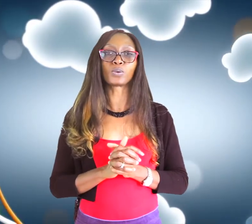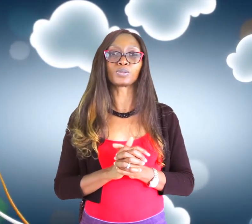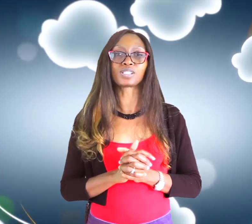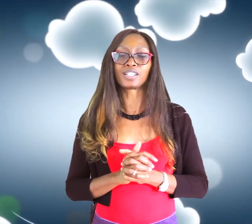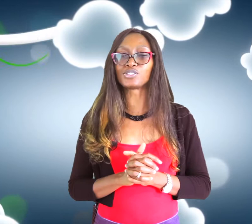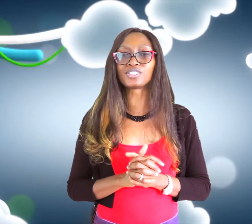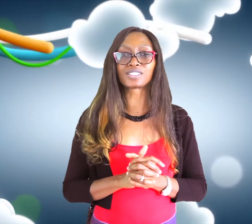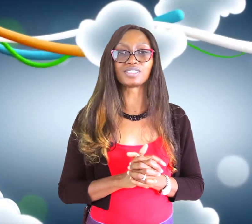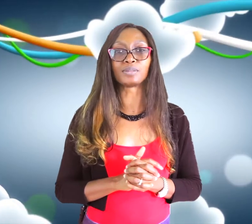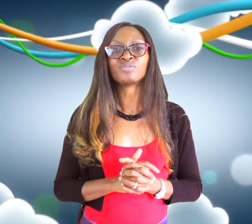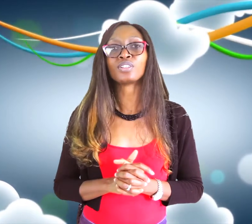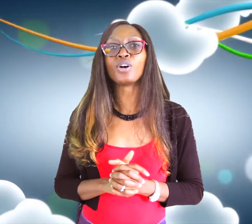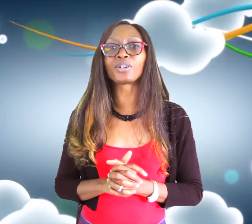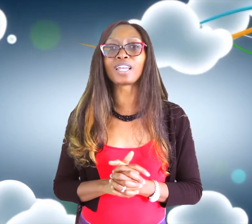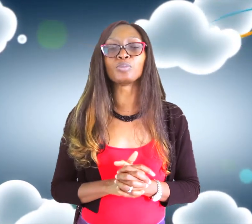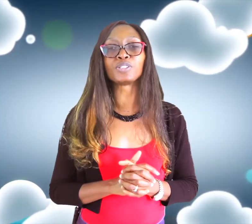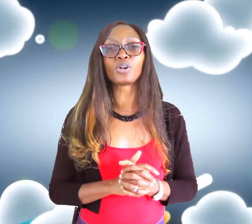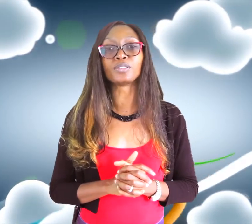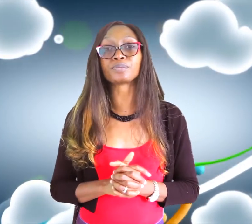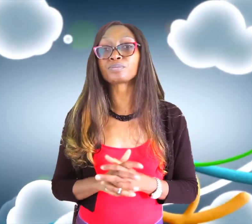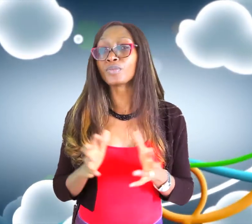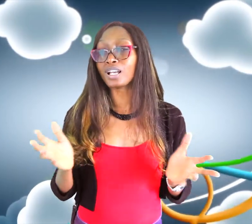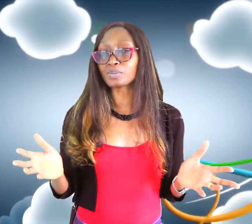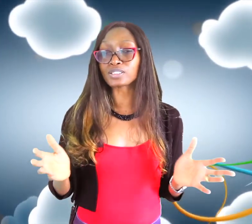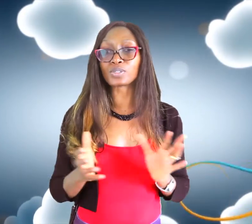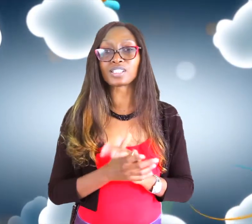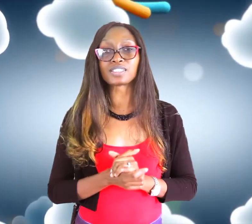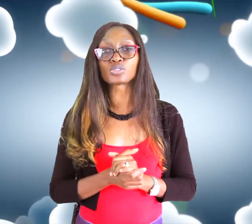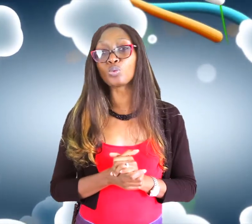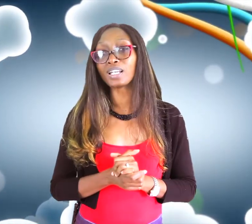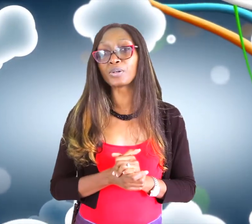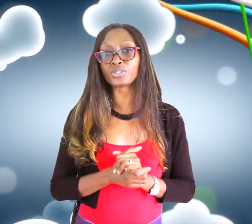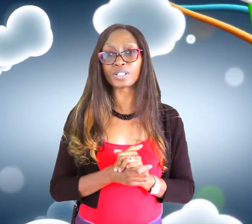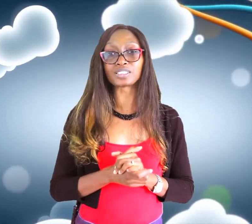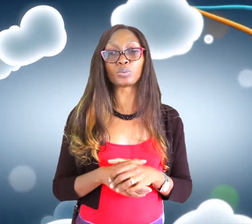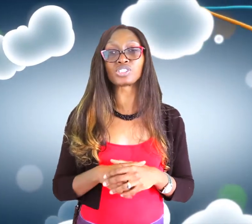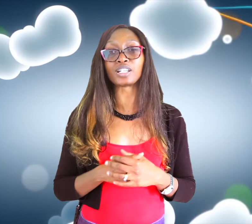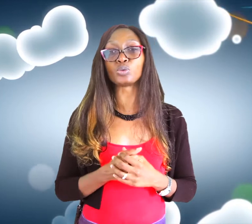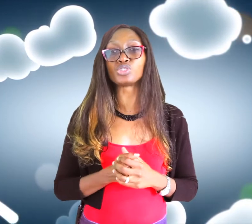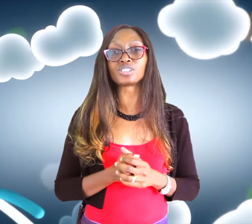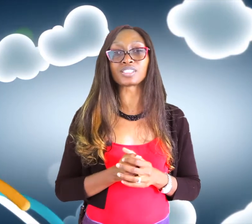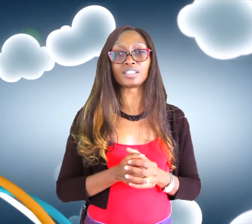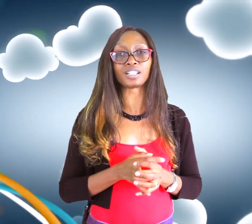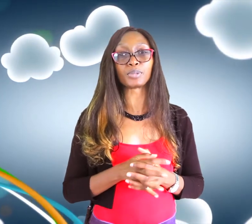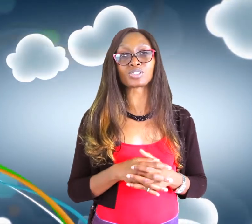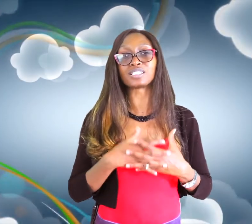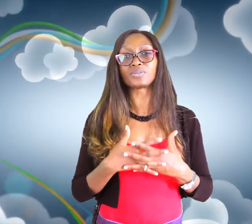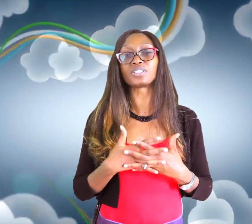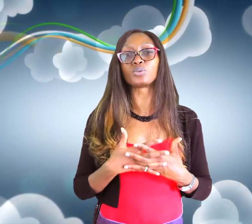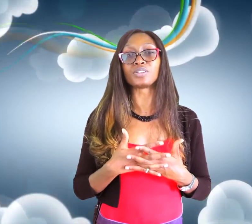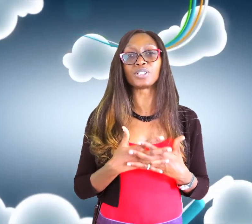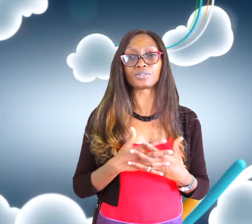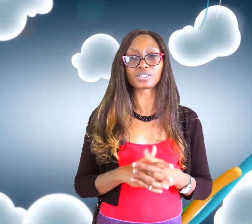amongst equals in Jesus' name. Okay, moving on. As pastor was saying, he says, so while I was regretting and wishing I had known Jesus earlier, because